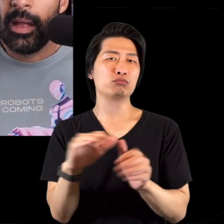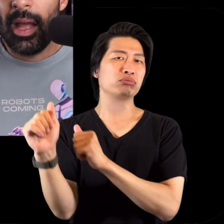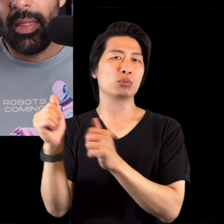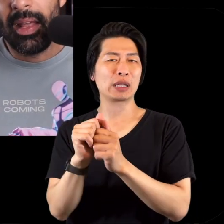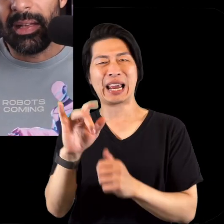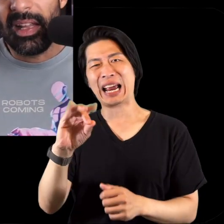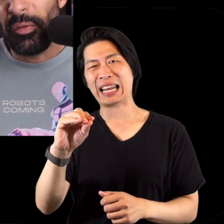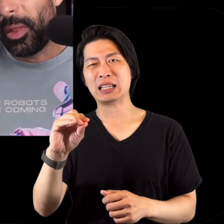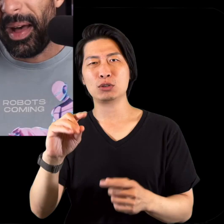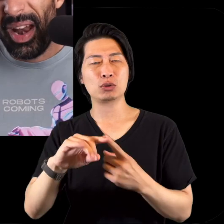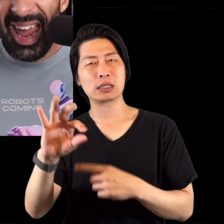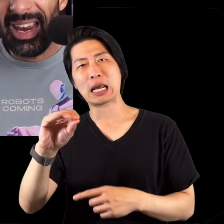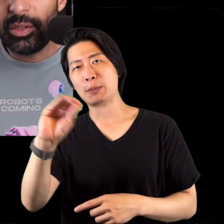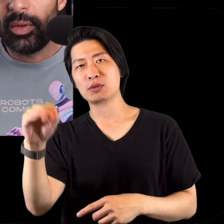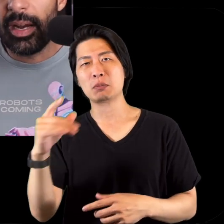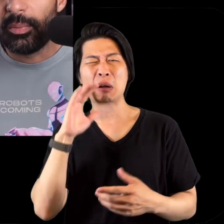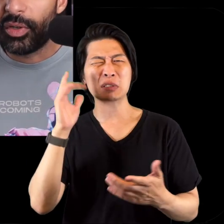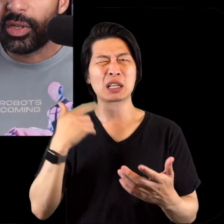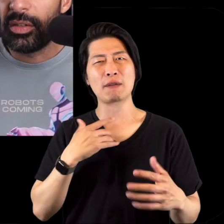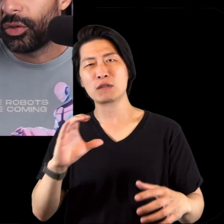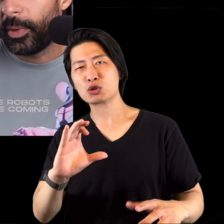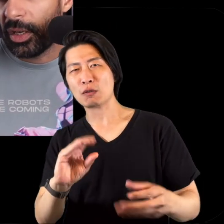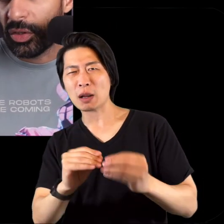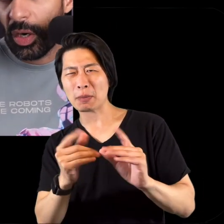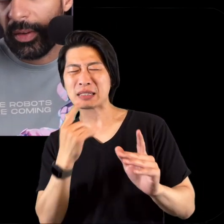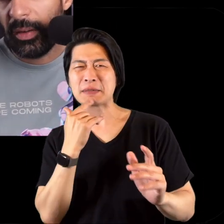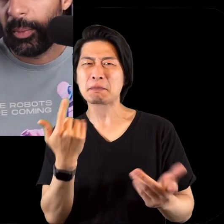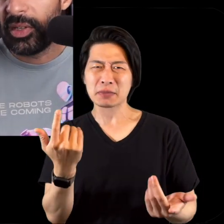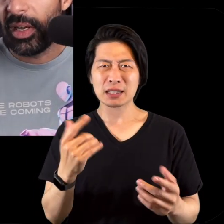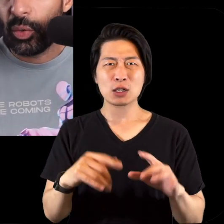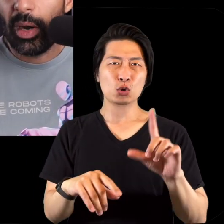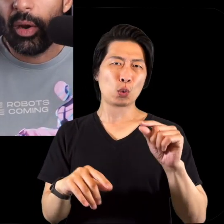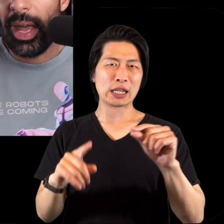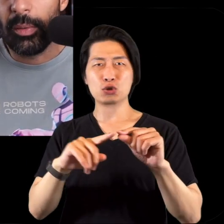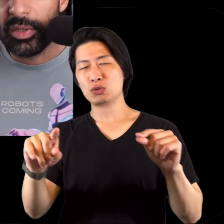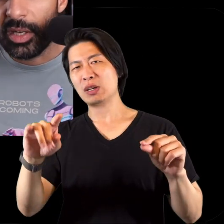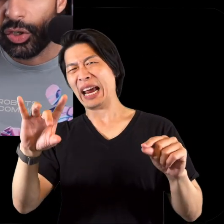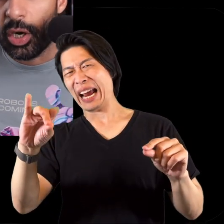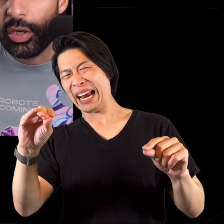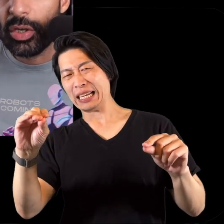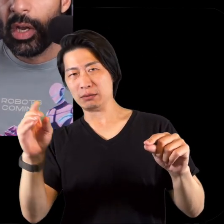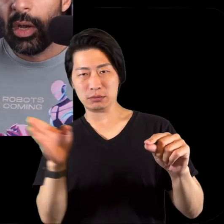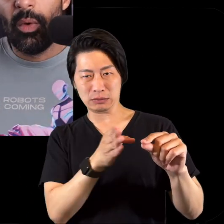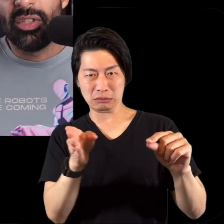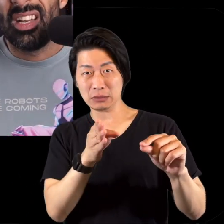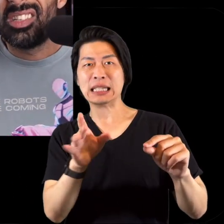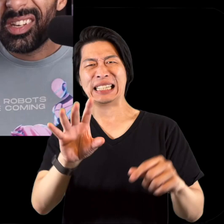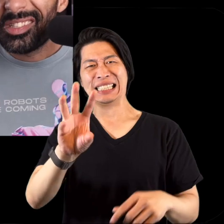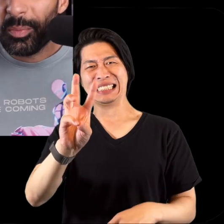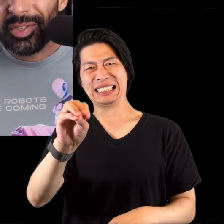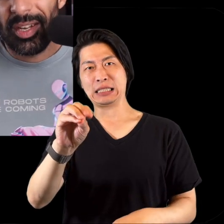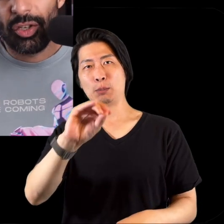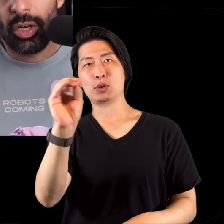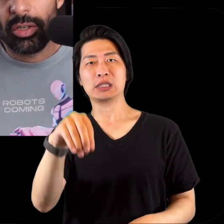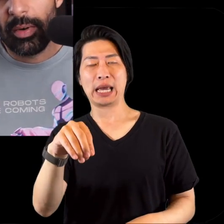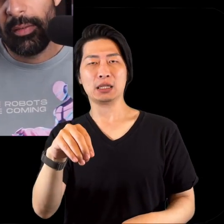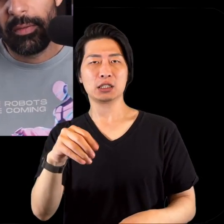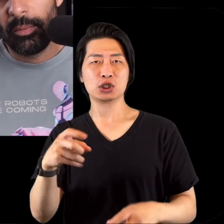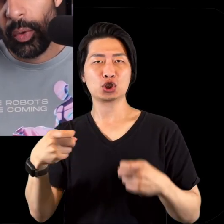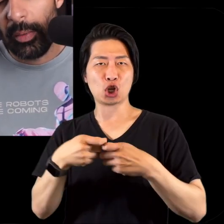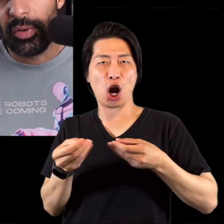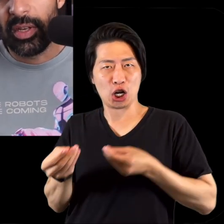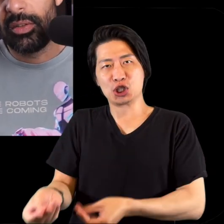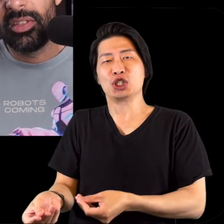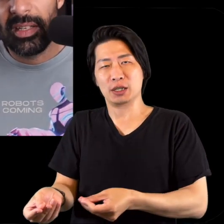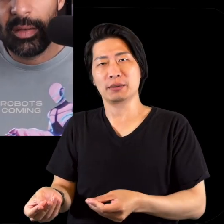battery and they leave with about 80 to 90%. So to be conservative, I'm going to say 20 to 80% charge, which is a 60% charge, right?